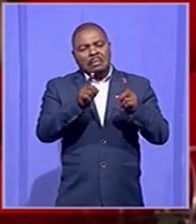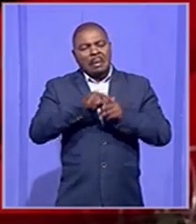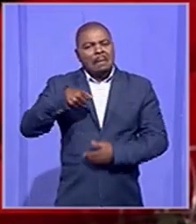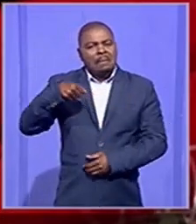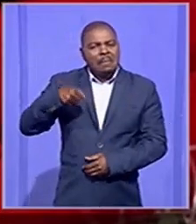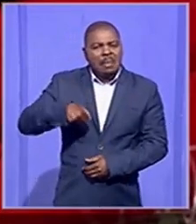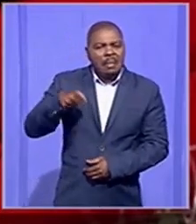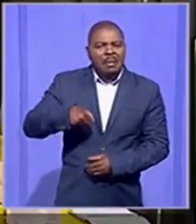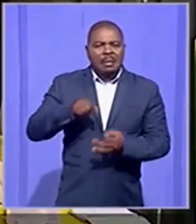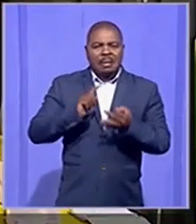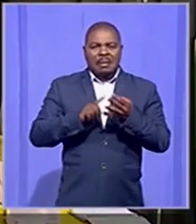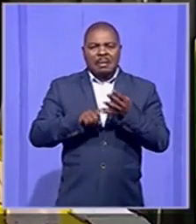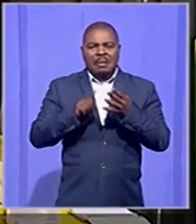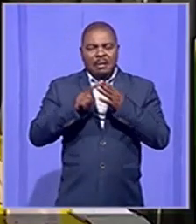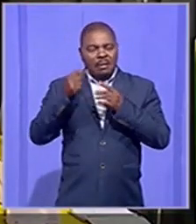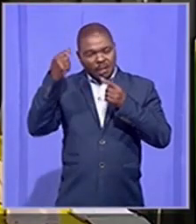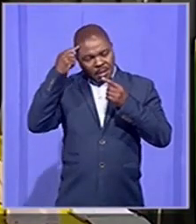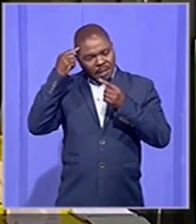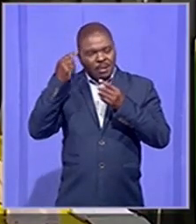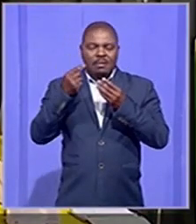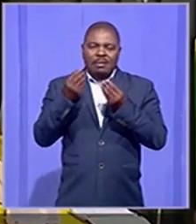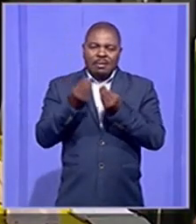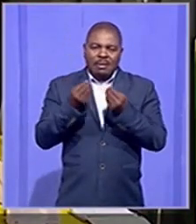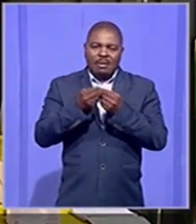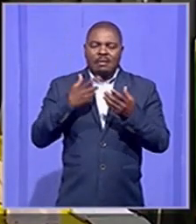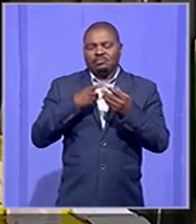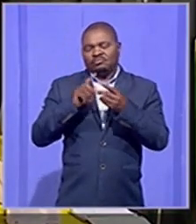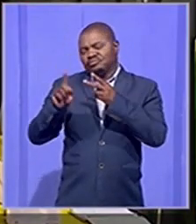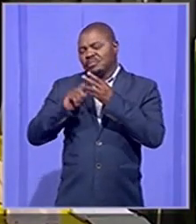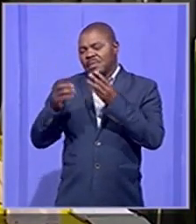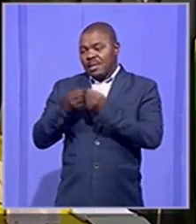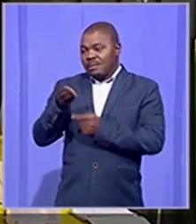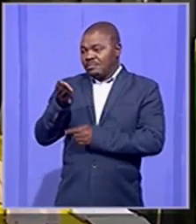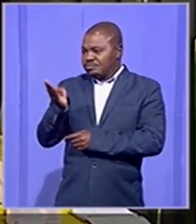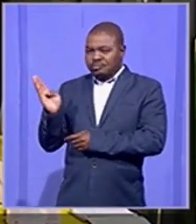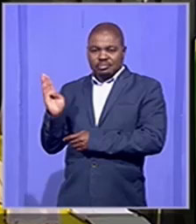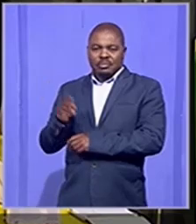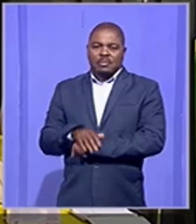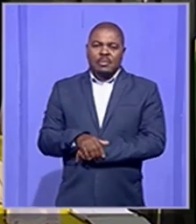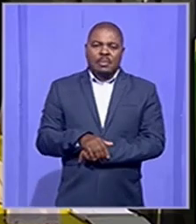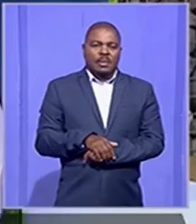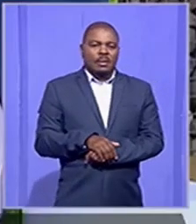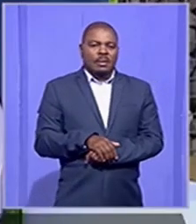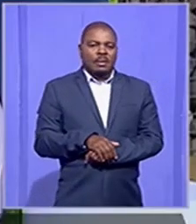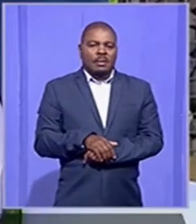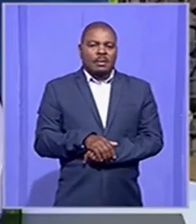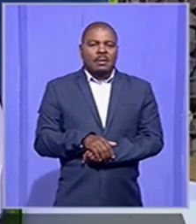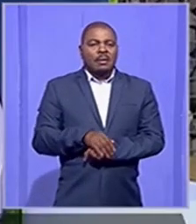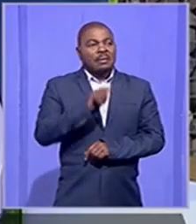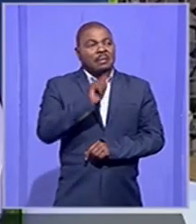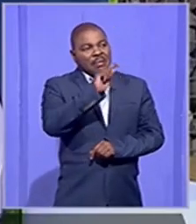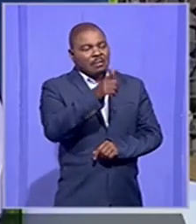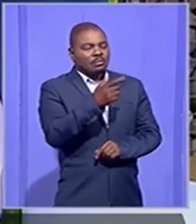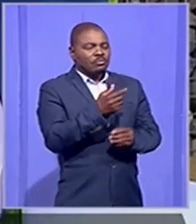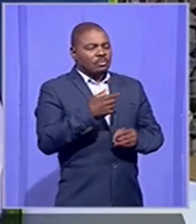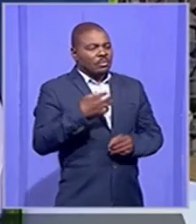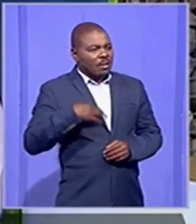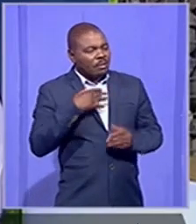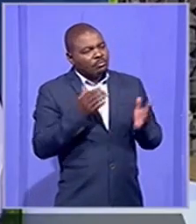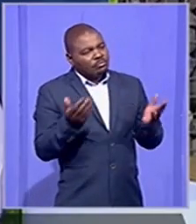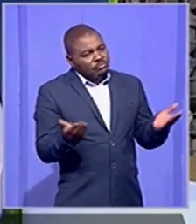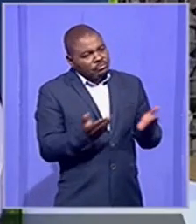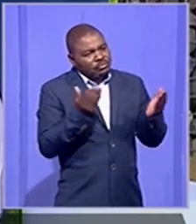dibeke, dilwana tsa meriri le dijo ke tse dingwe tsa dikuno tse di neng di le teng. Ke go kgotleletsa banyana ba bangwe, man, it's very important, especially